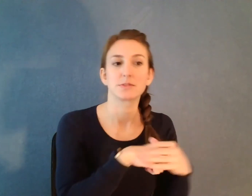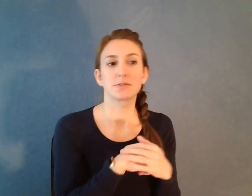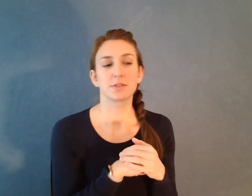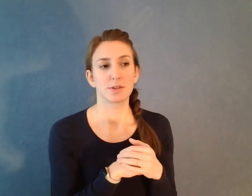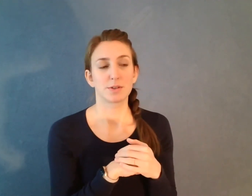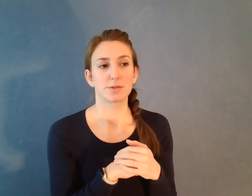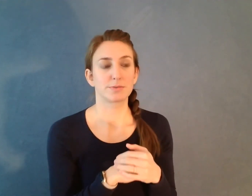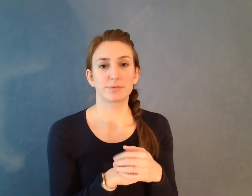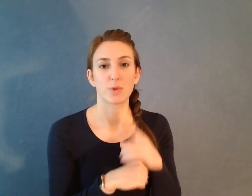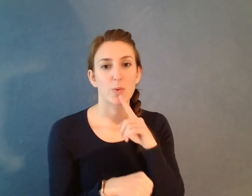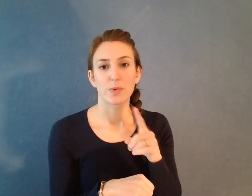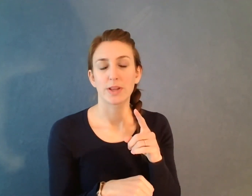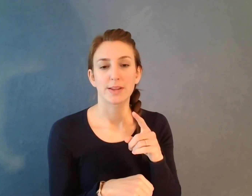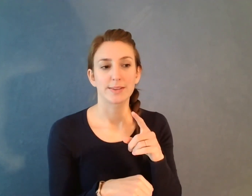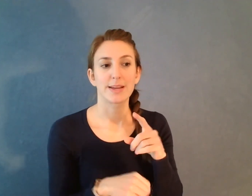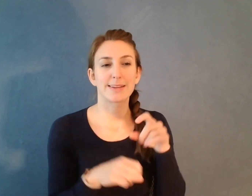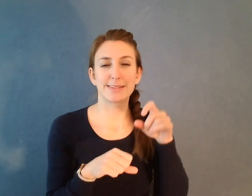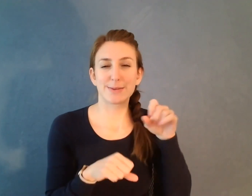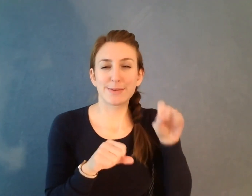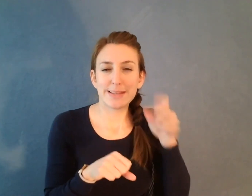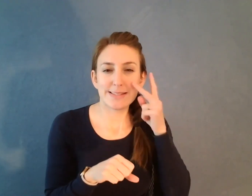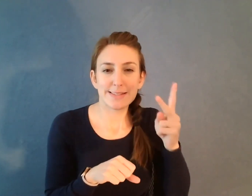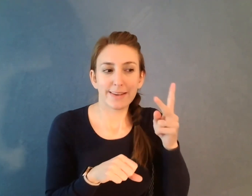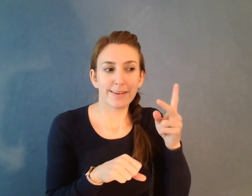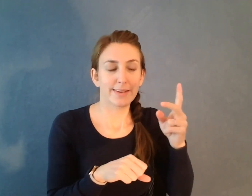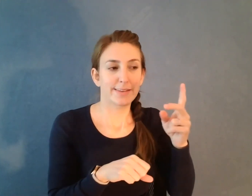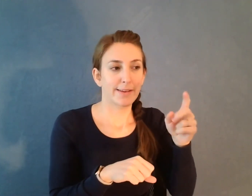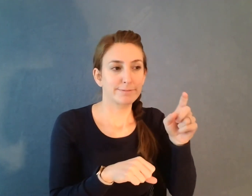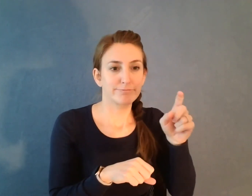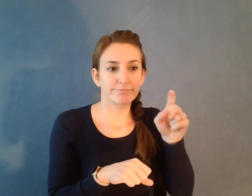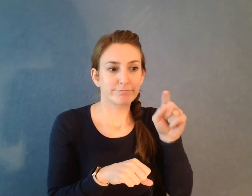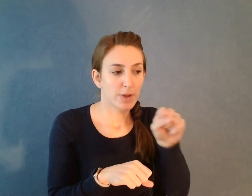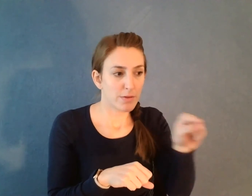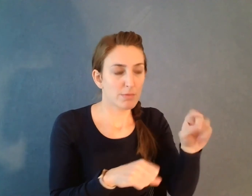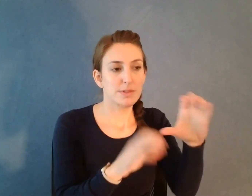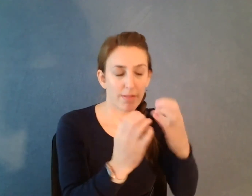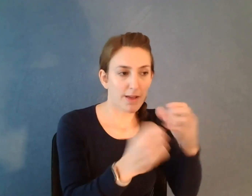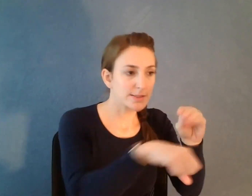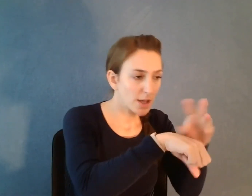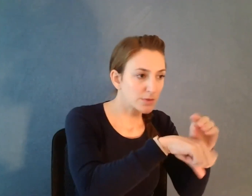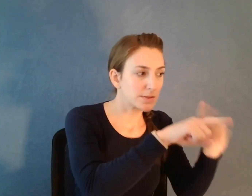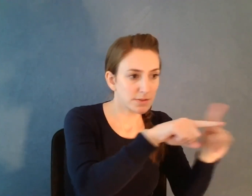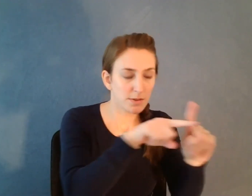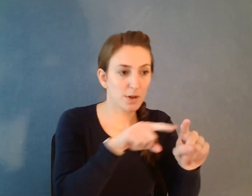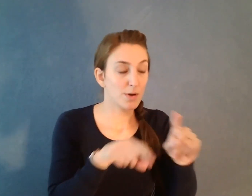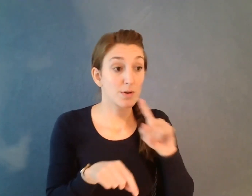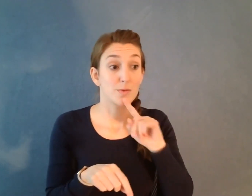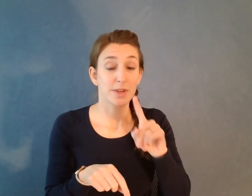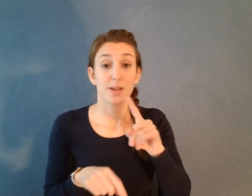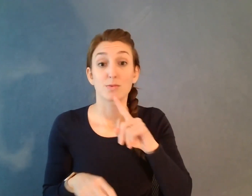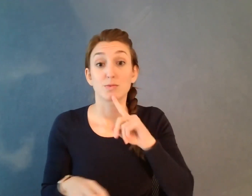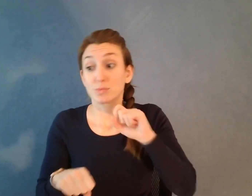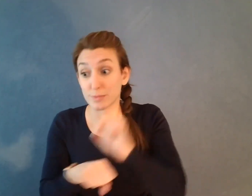the practicality of getting into it, because I'm from the school